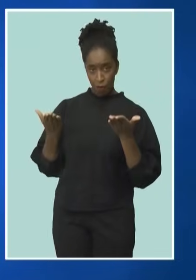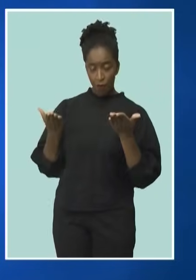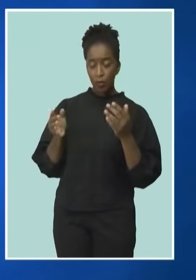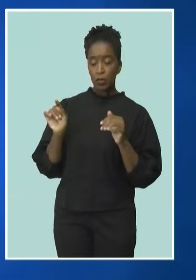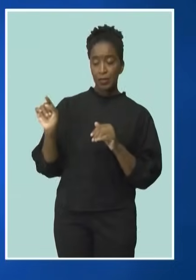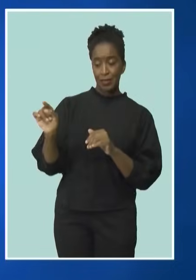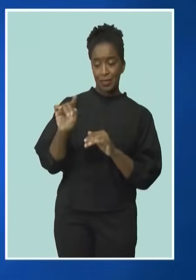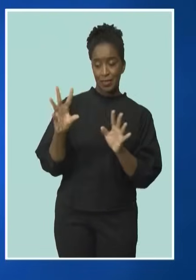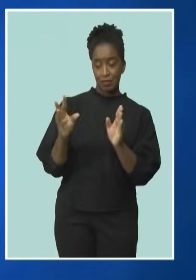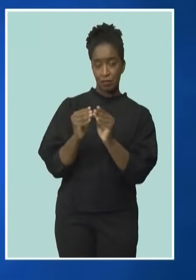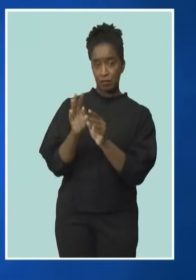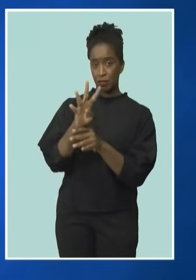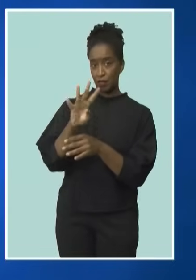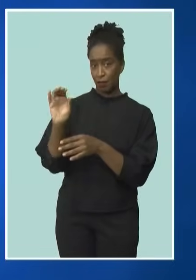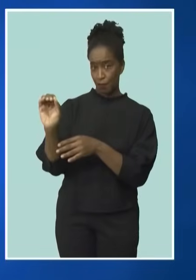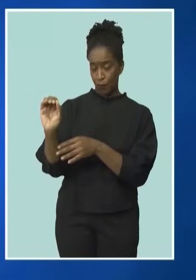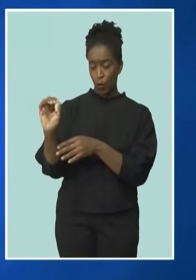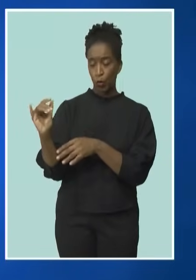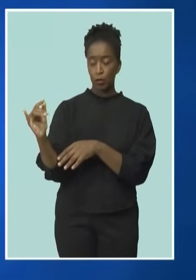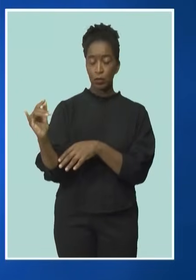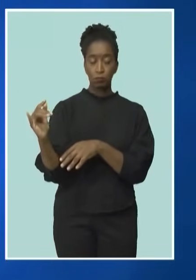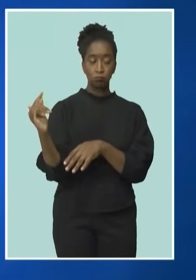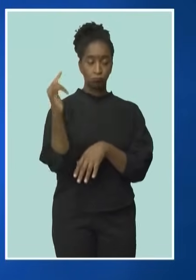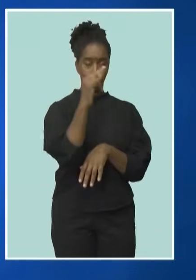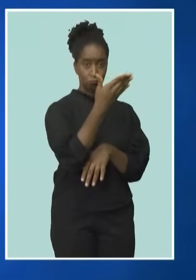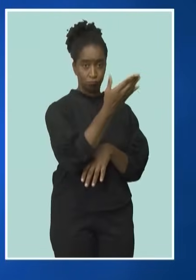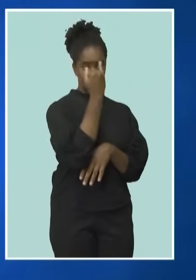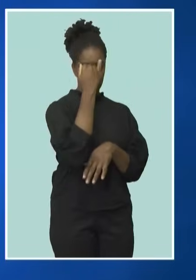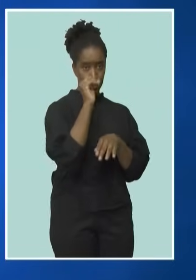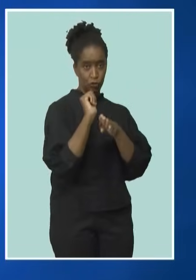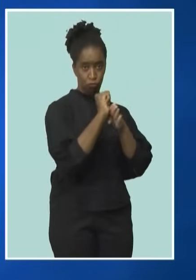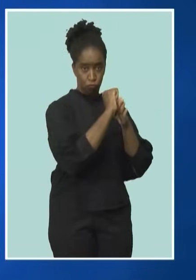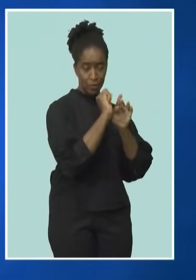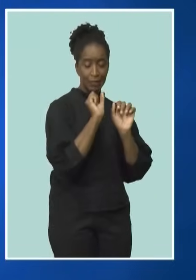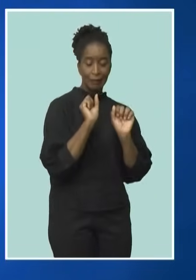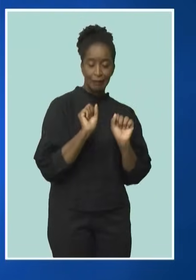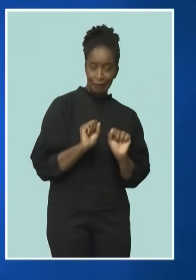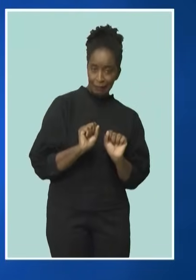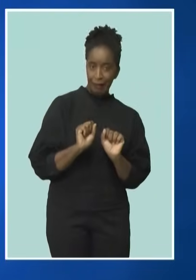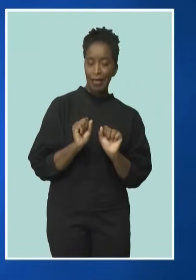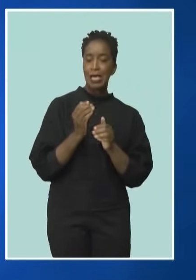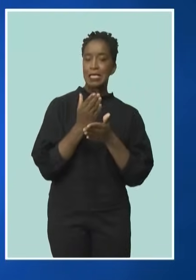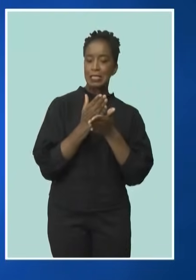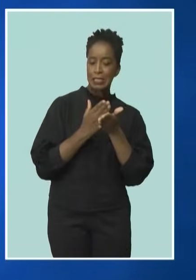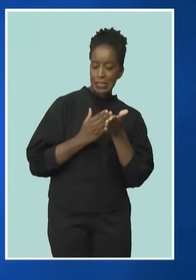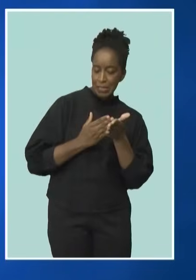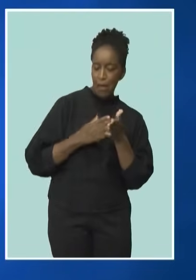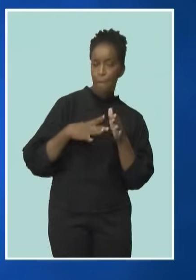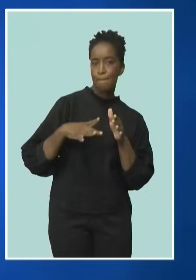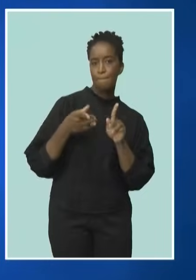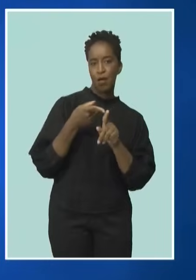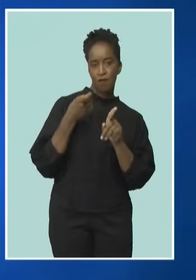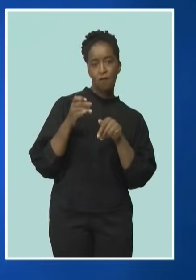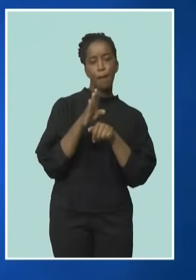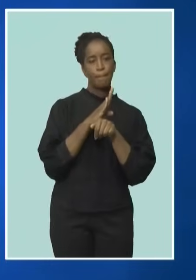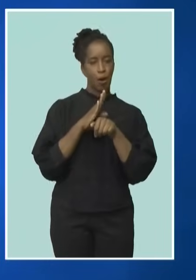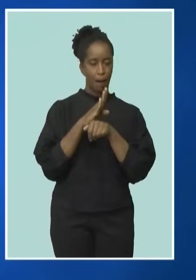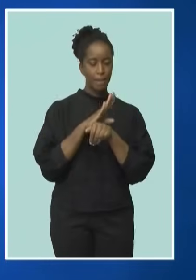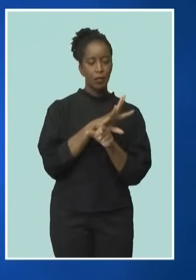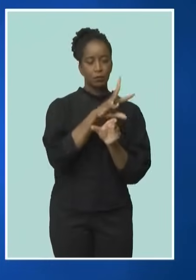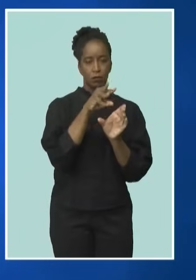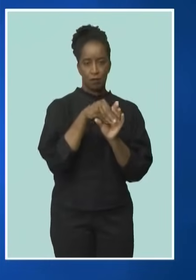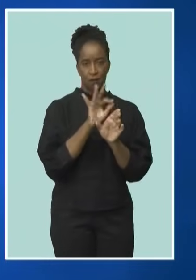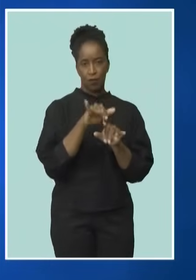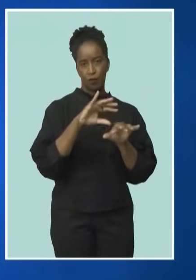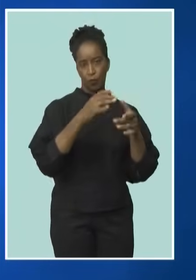40 scientists who will be trained in India, he is prepared to offer Barbados a few spots, Ms. Corbin. The Forensic